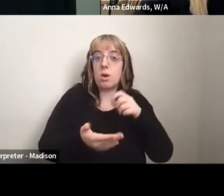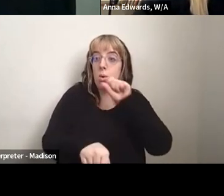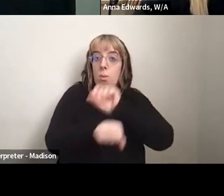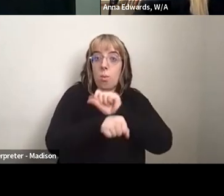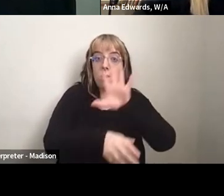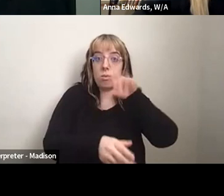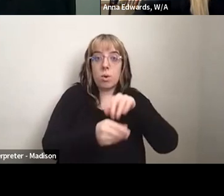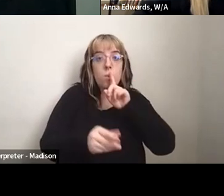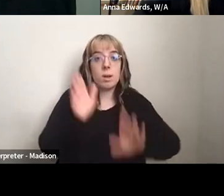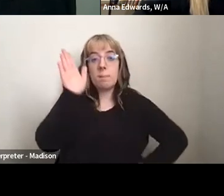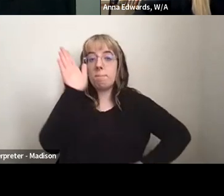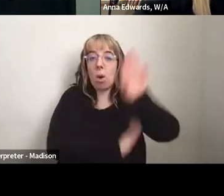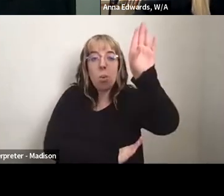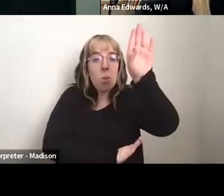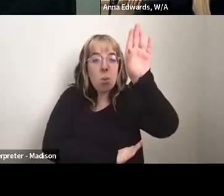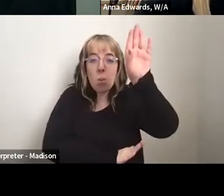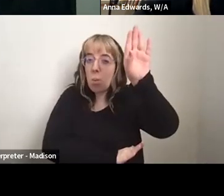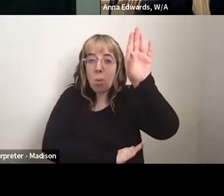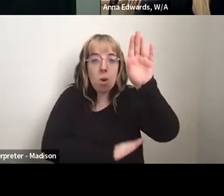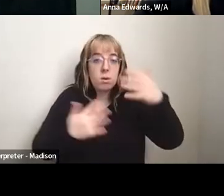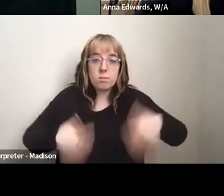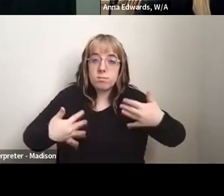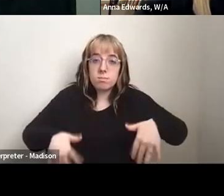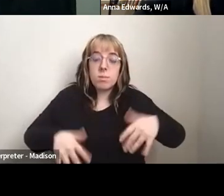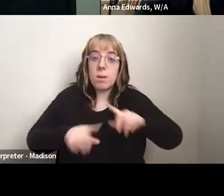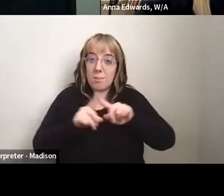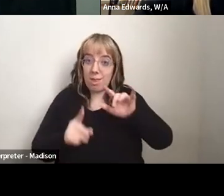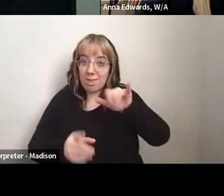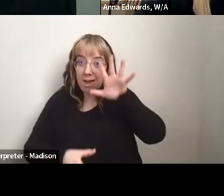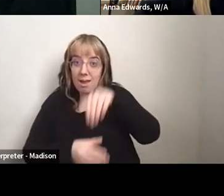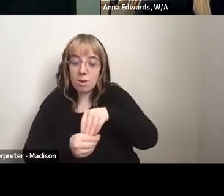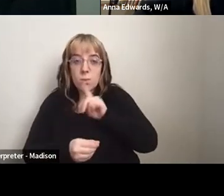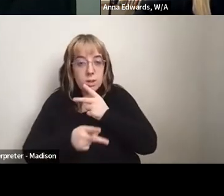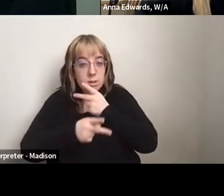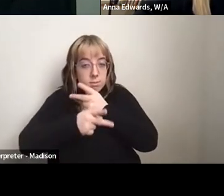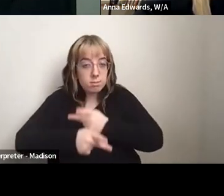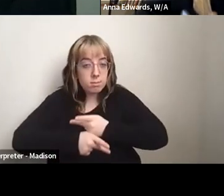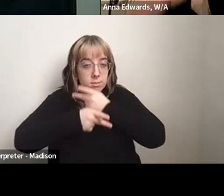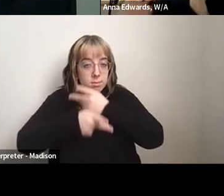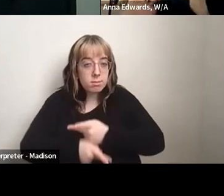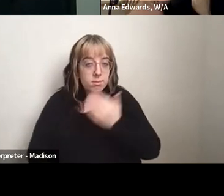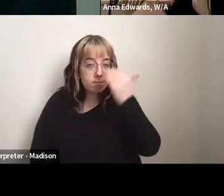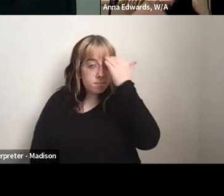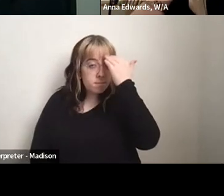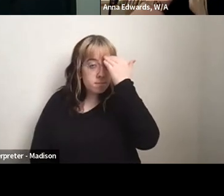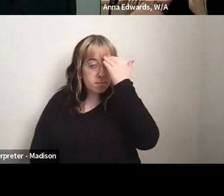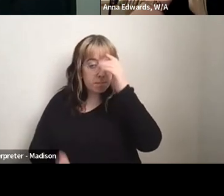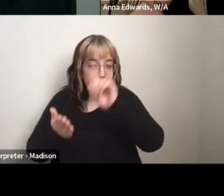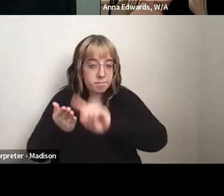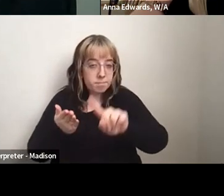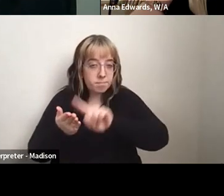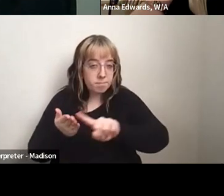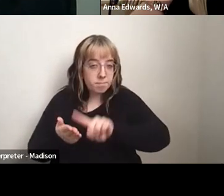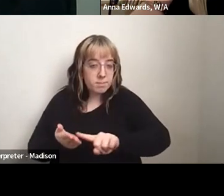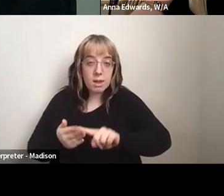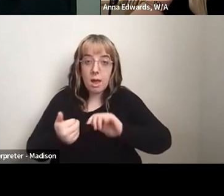just shot up. But that engagement piece, we had to be really, really mindful of, and the way in which we